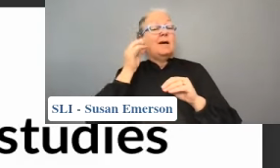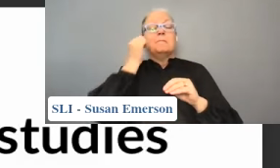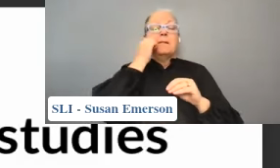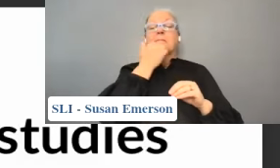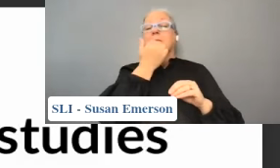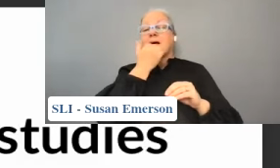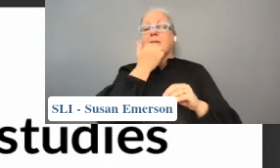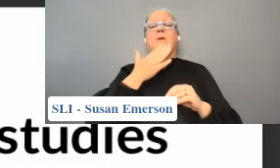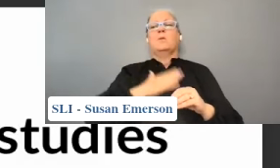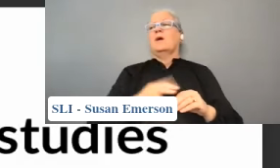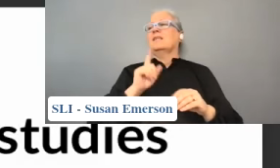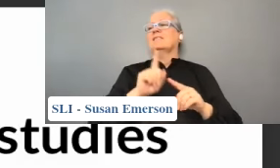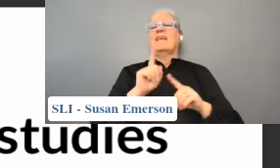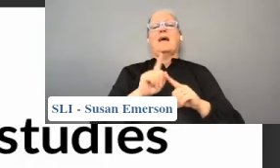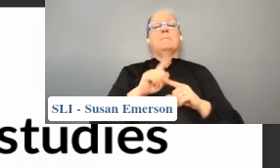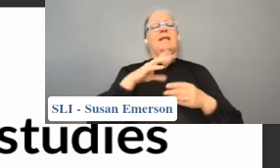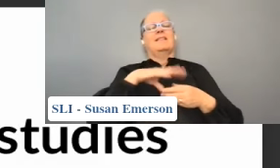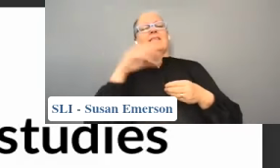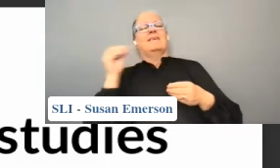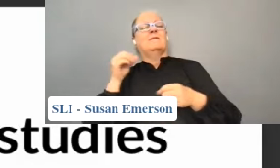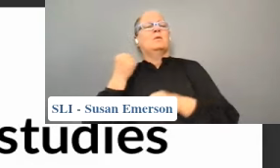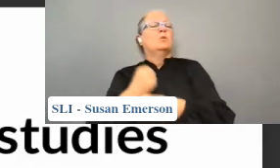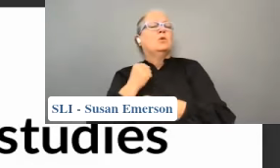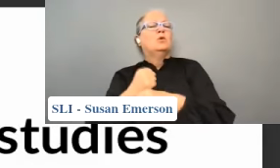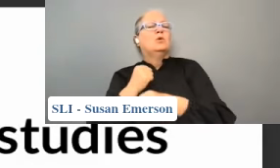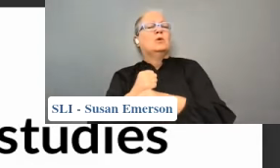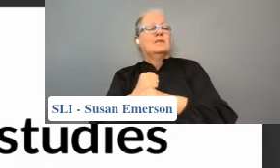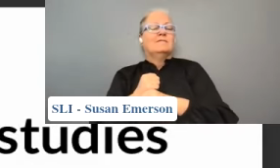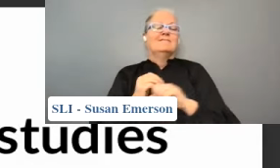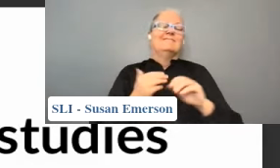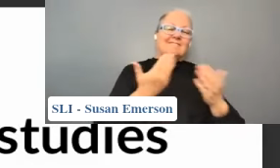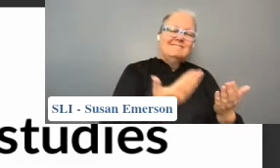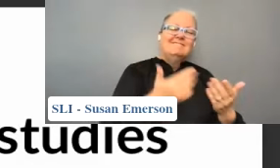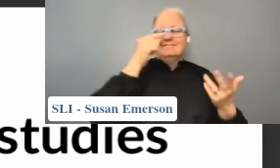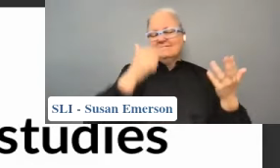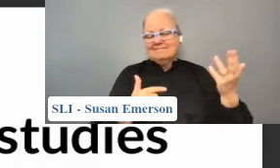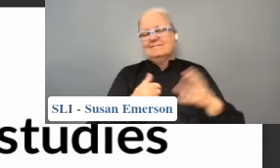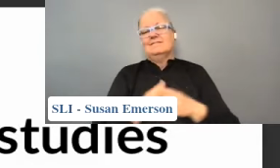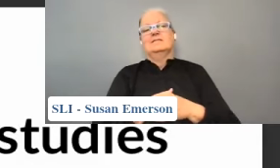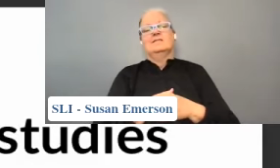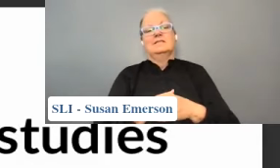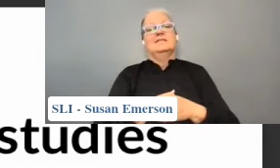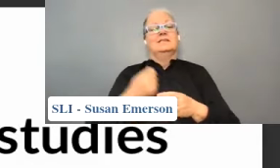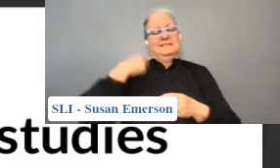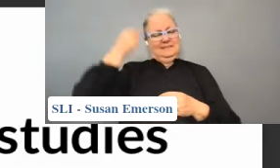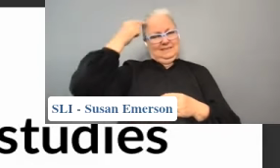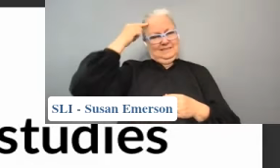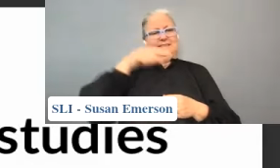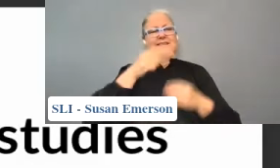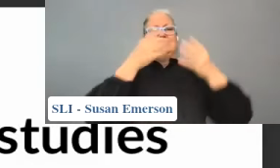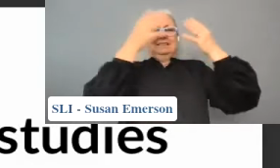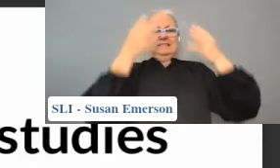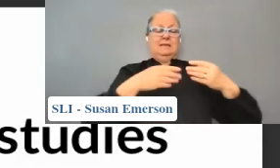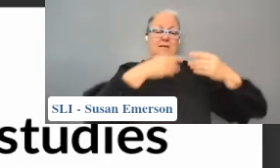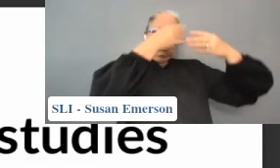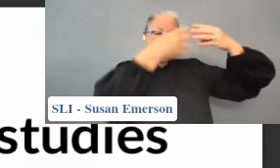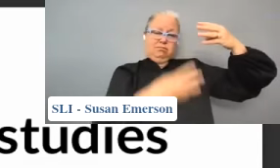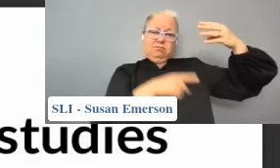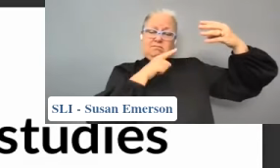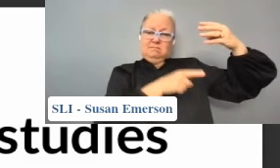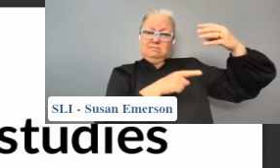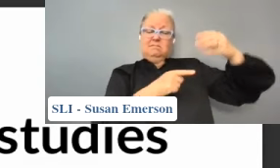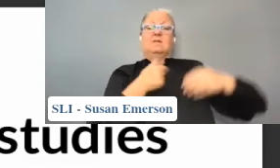Notably, we found 7 studies that address the whole system that sort of asked, okay, if we put a